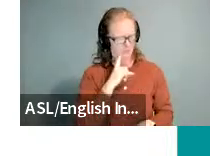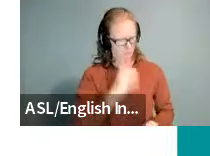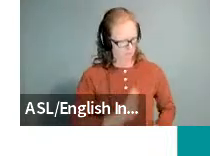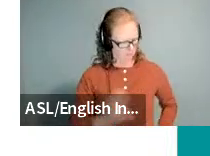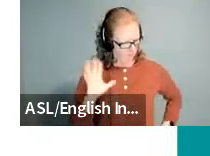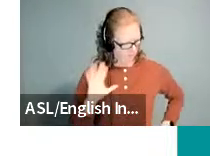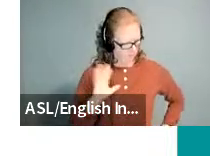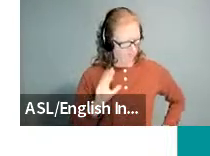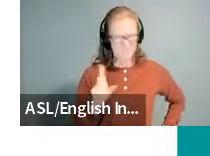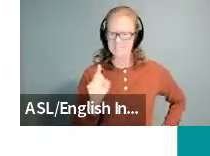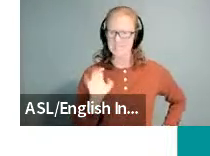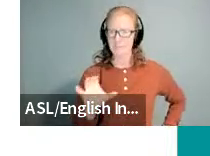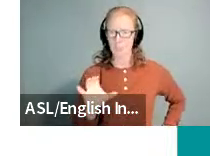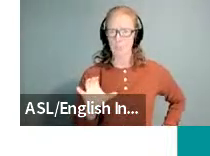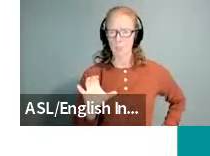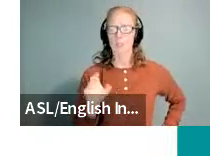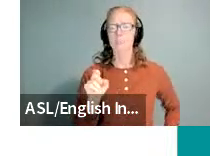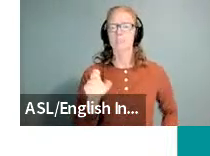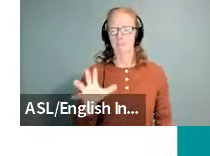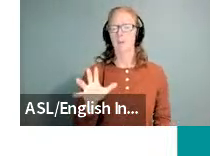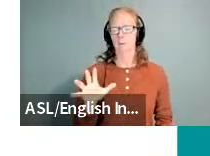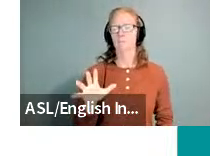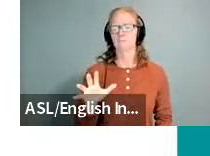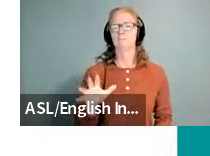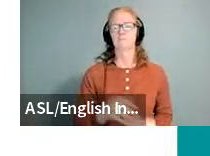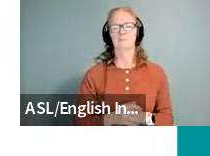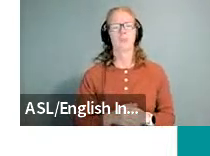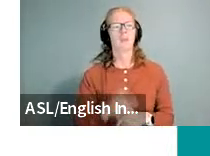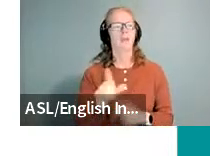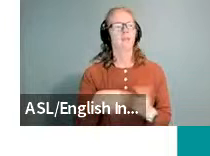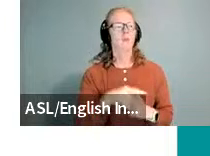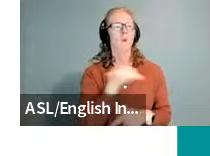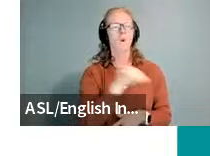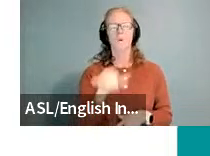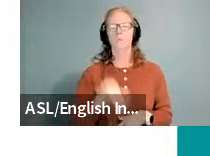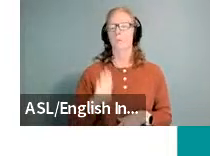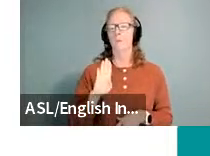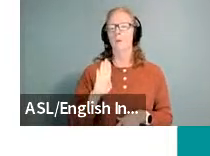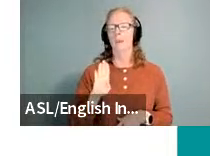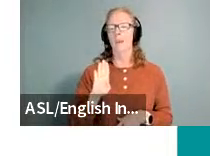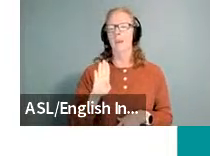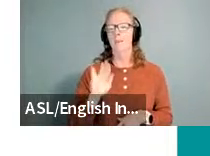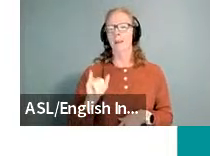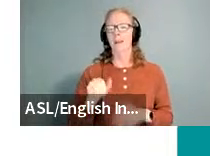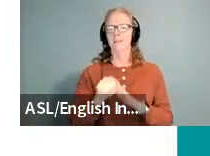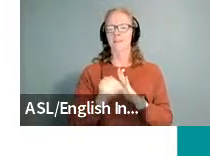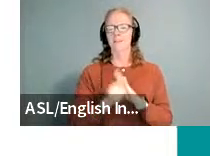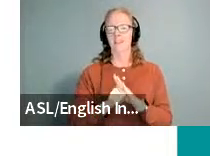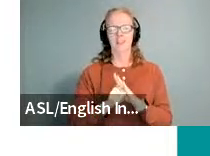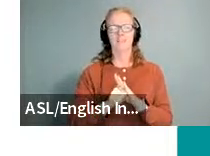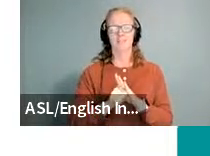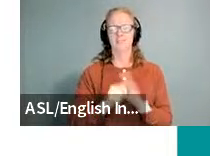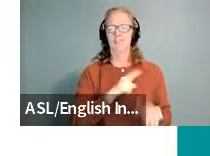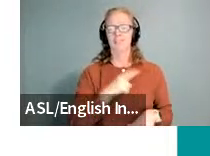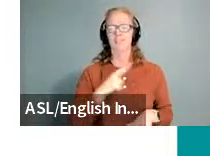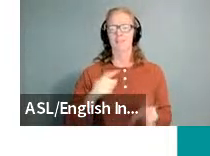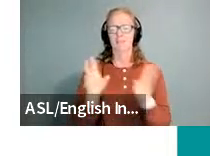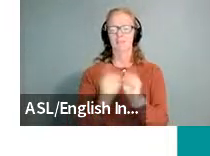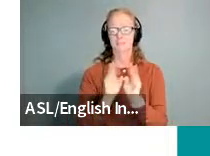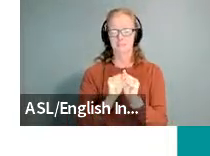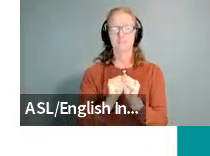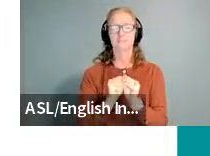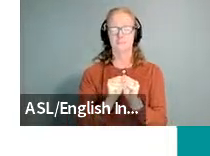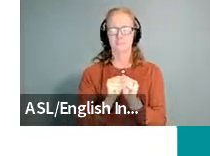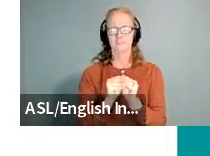in December. So we also had a bi-state legislative committee meeting, and a number of the things